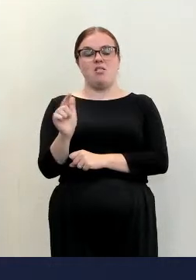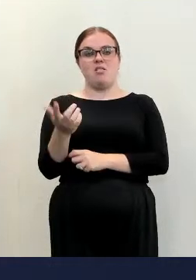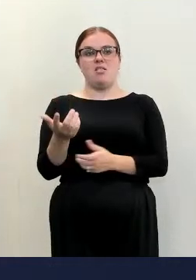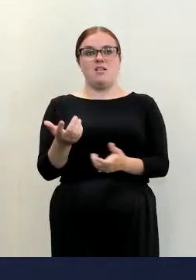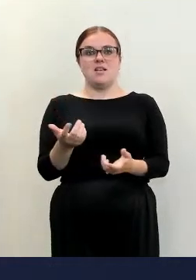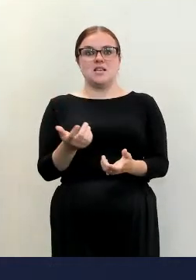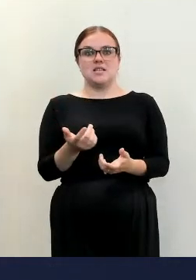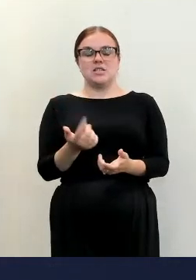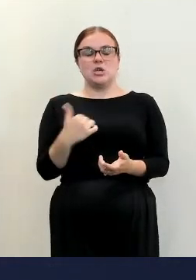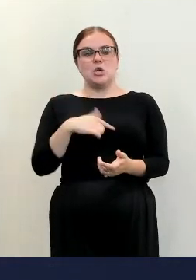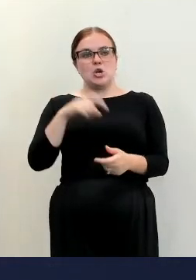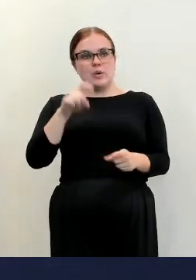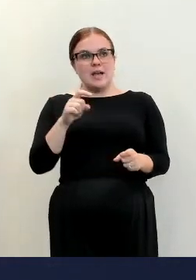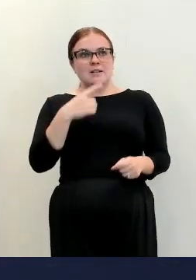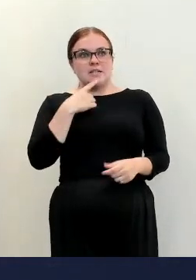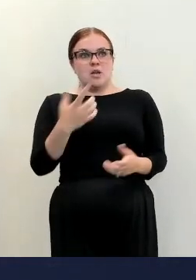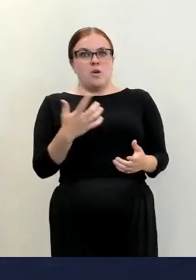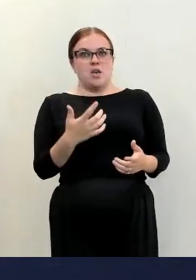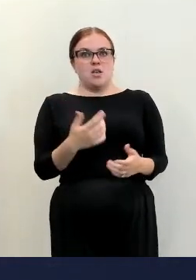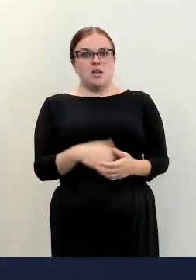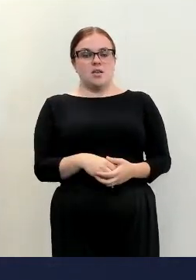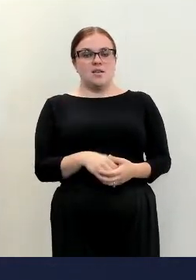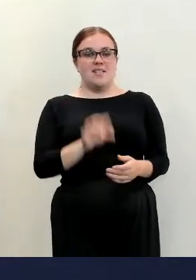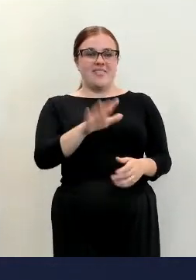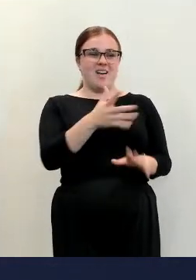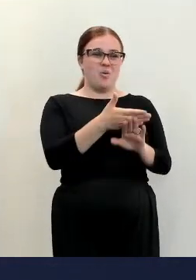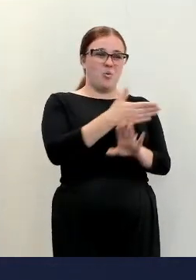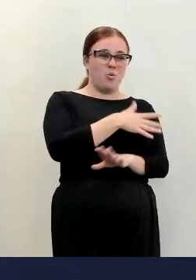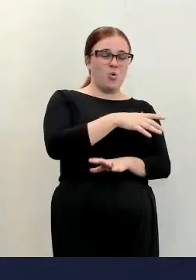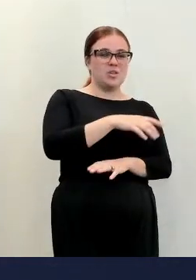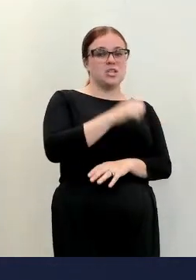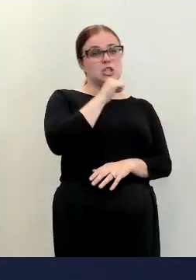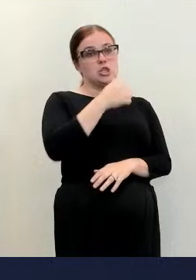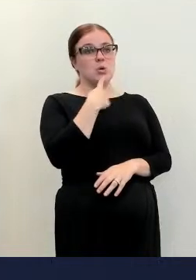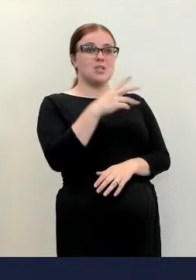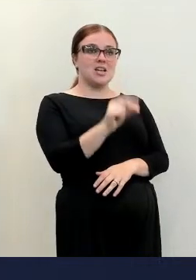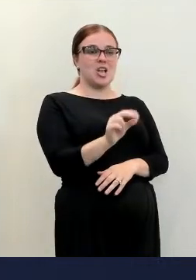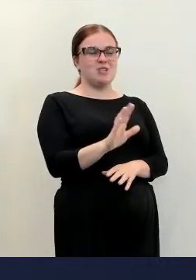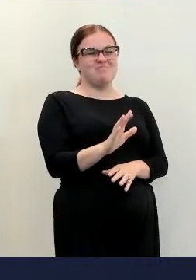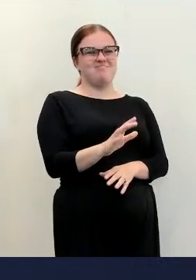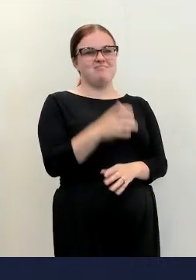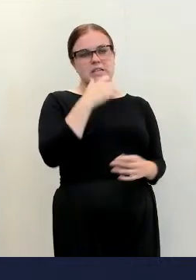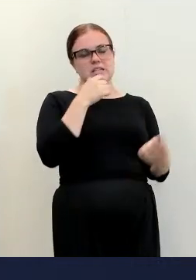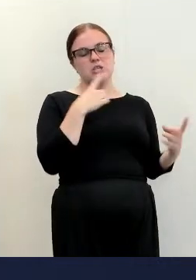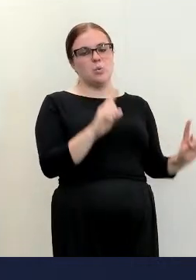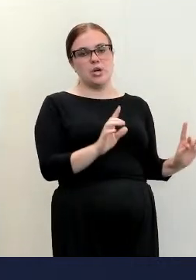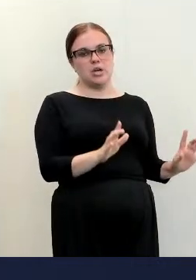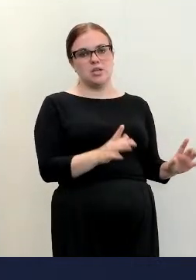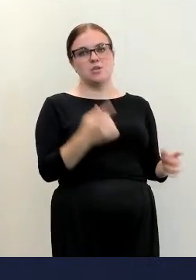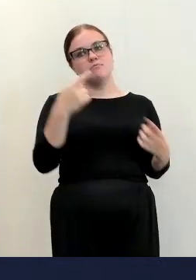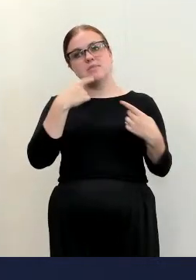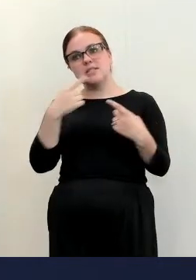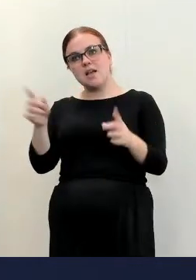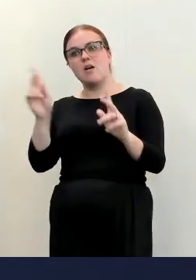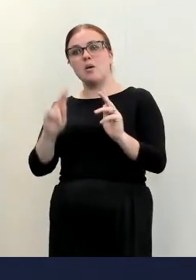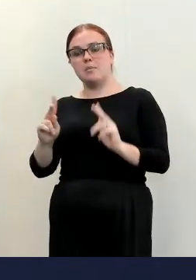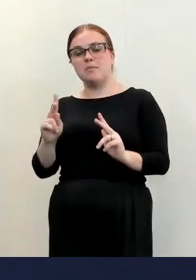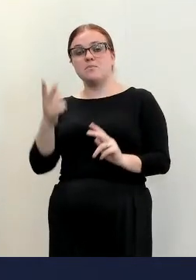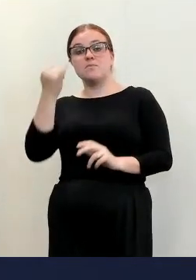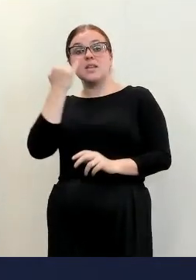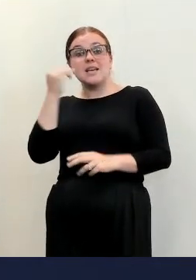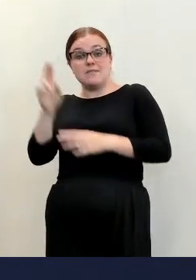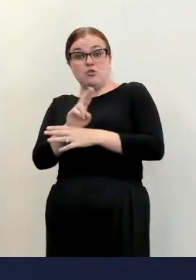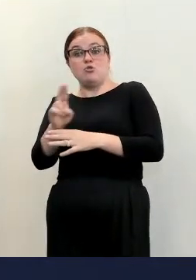So I think what we just have to say is the Don't Say No campaign doesn't work. What we got to tell folks is, if you